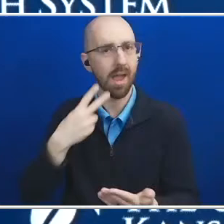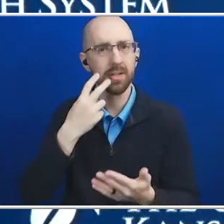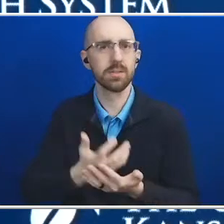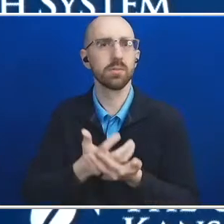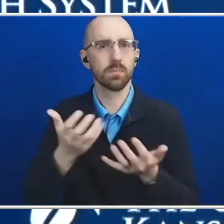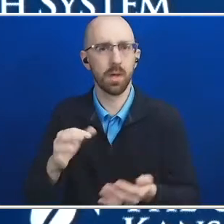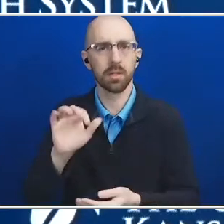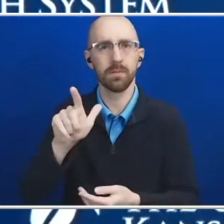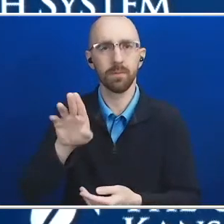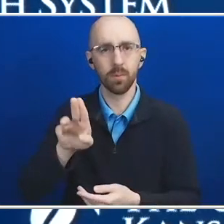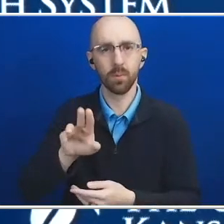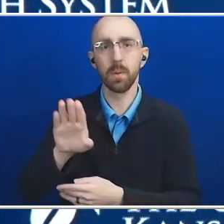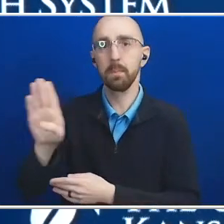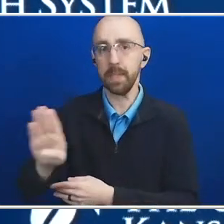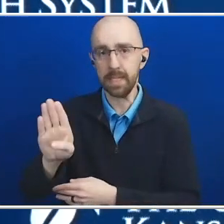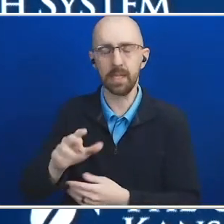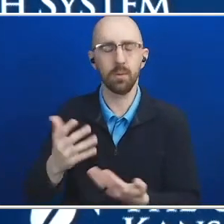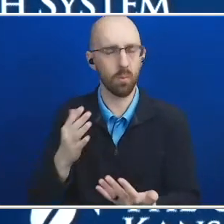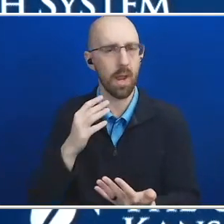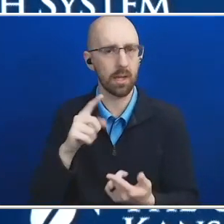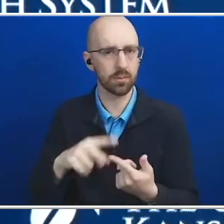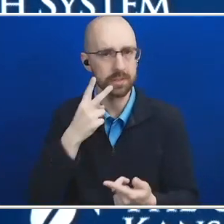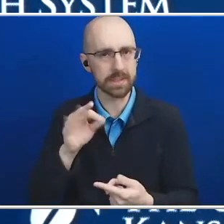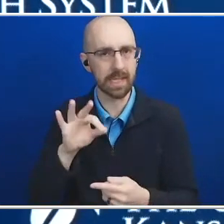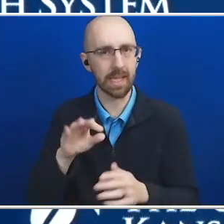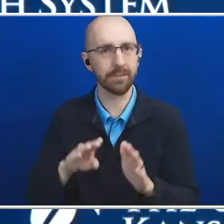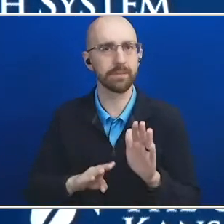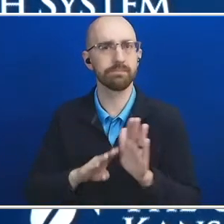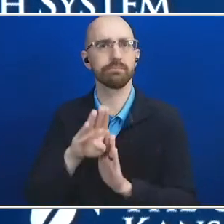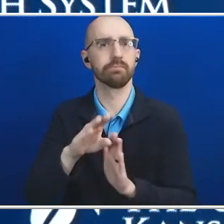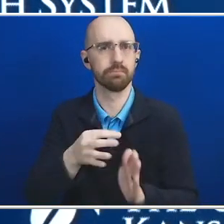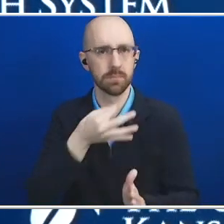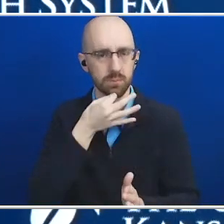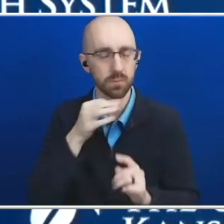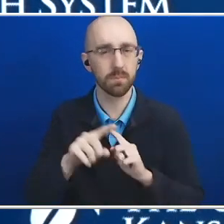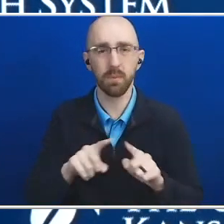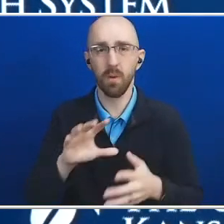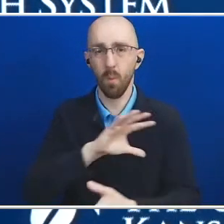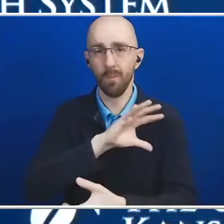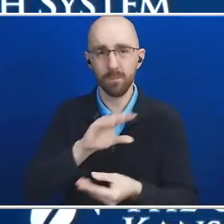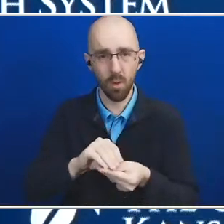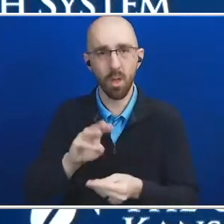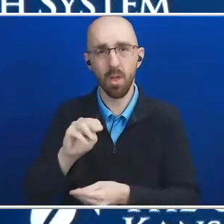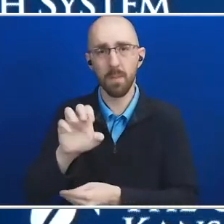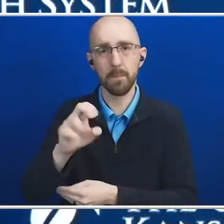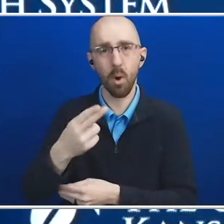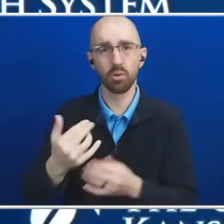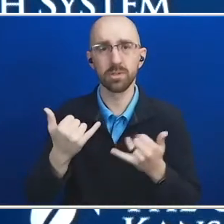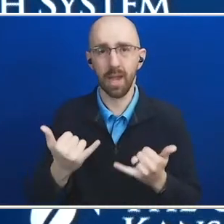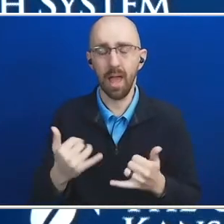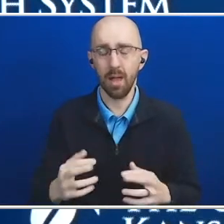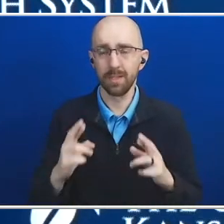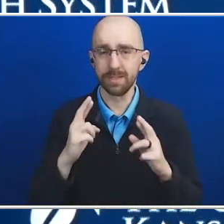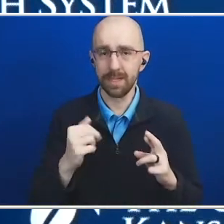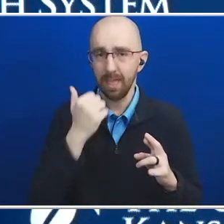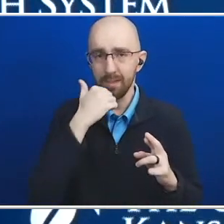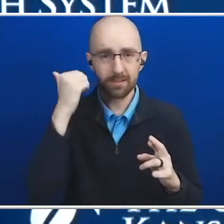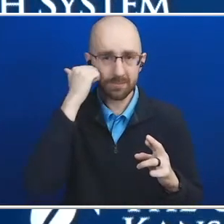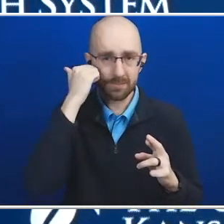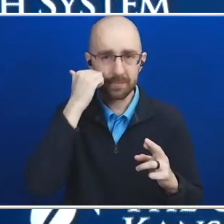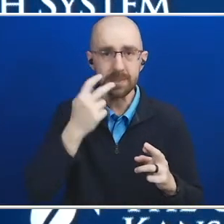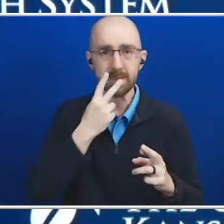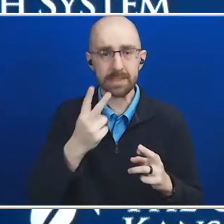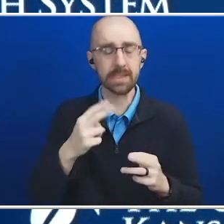Certainly we will wait and see if there is a surge in that. But overall, we are in March now. Hopefully we are really seeing the decline of the